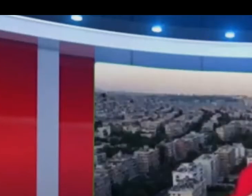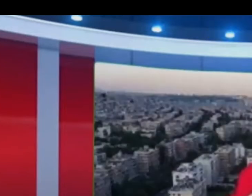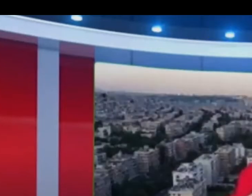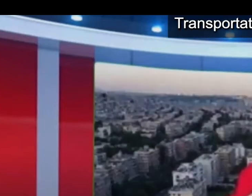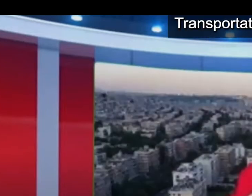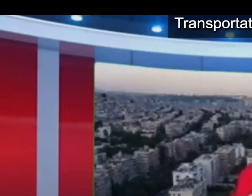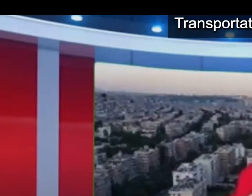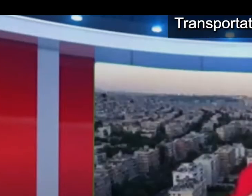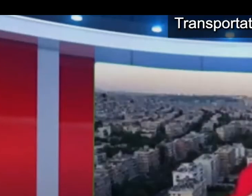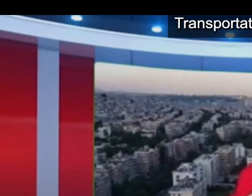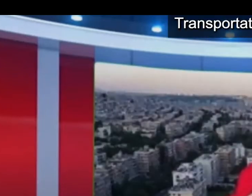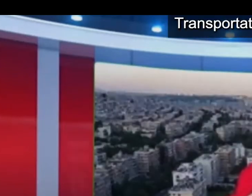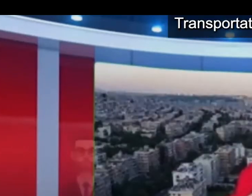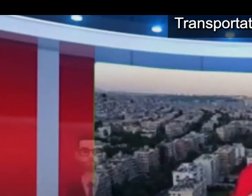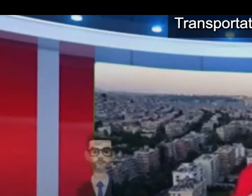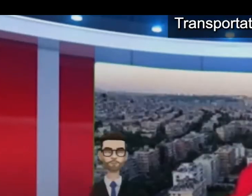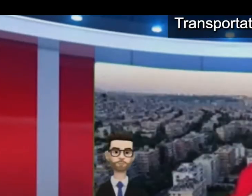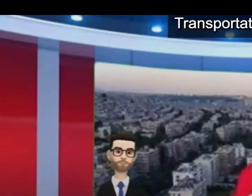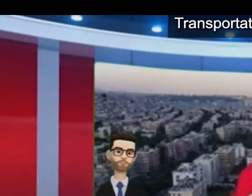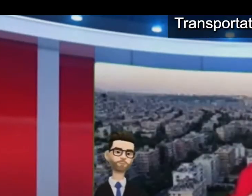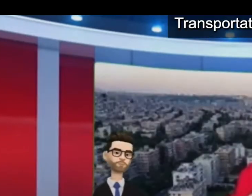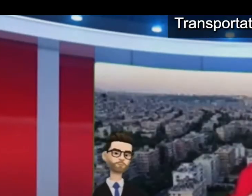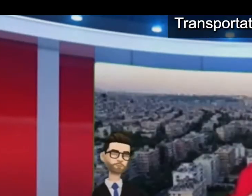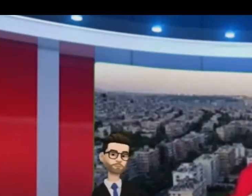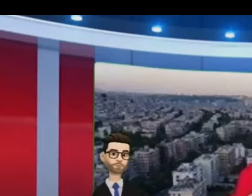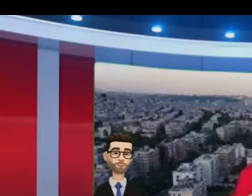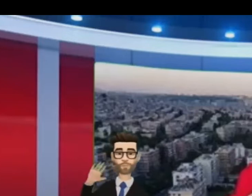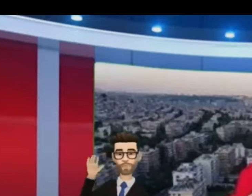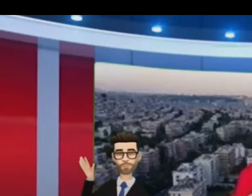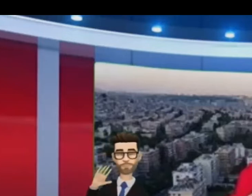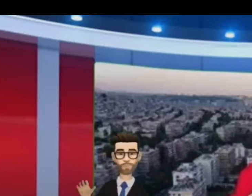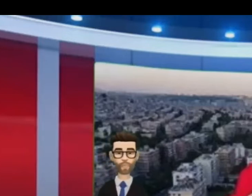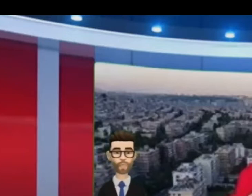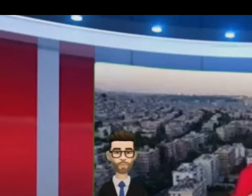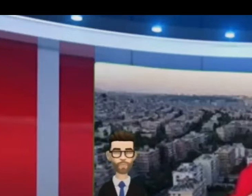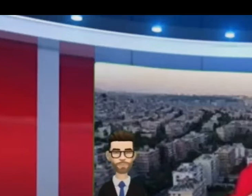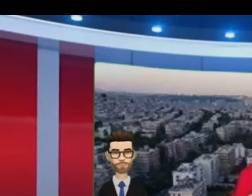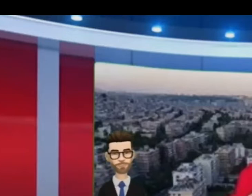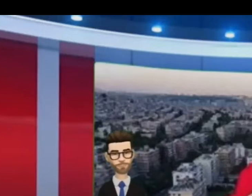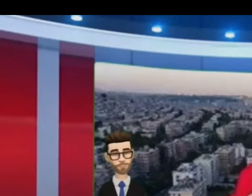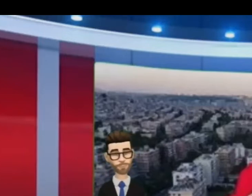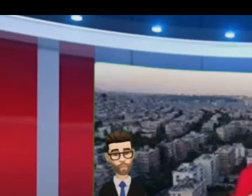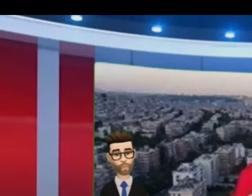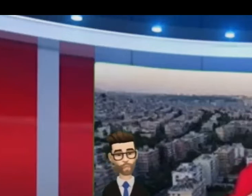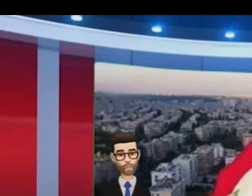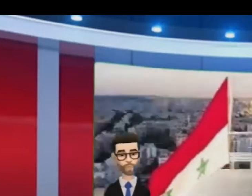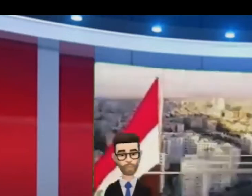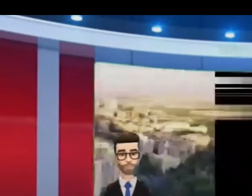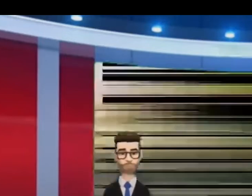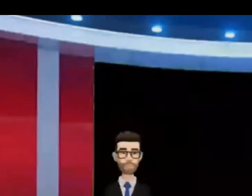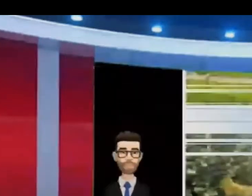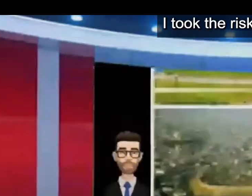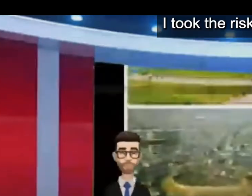reason, transportation to and from Syria was very dangerous and life-threatening. But it was my best